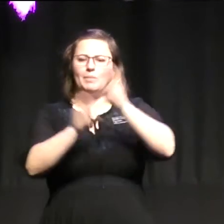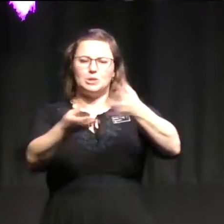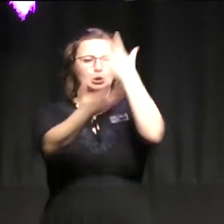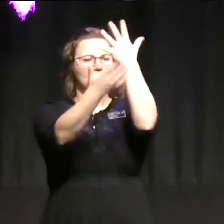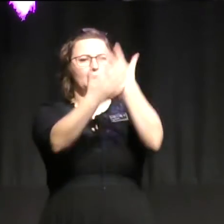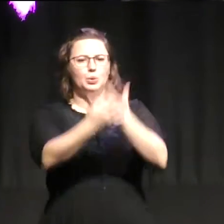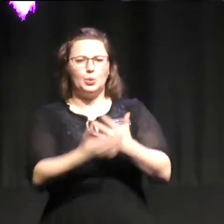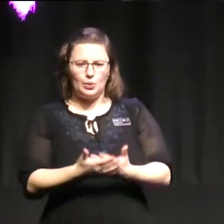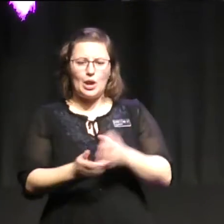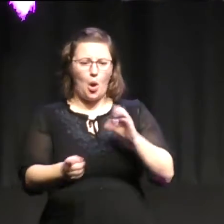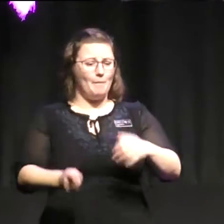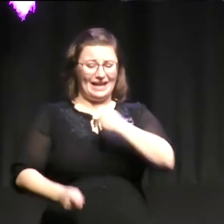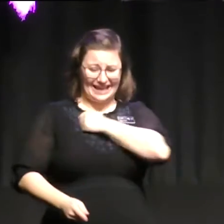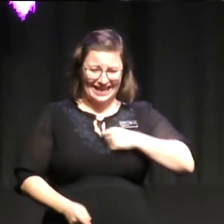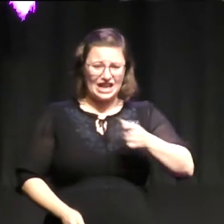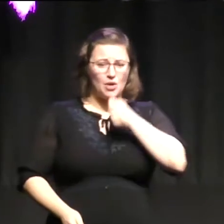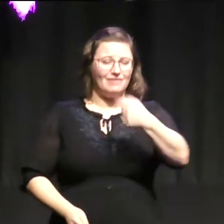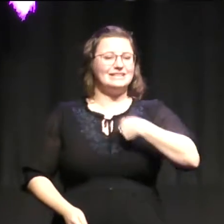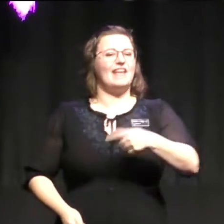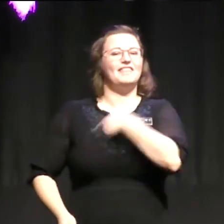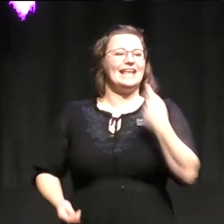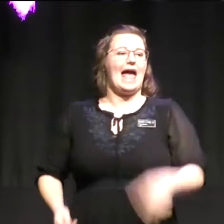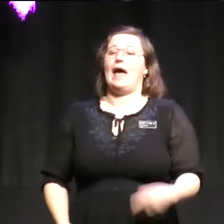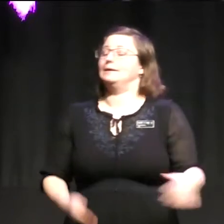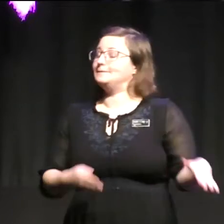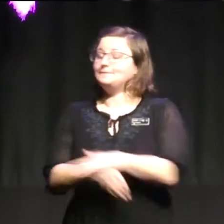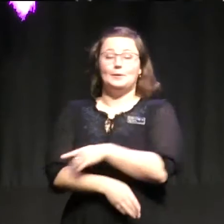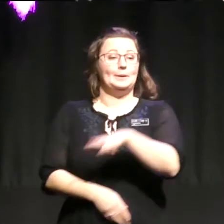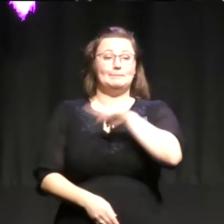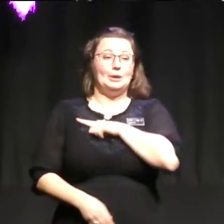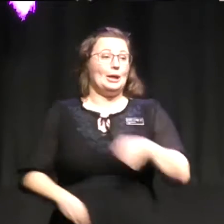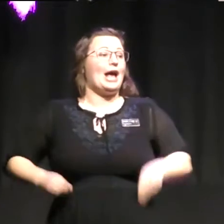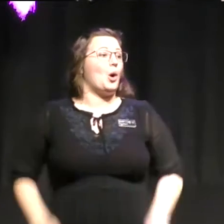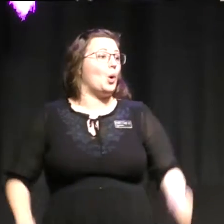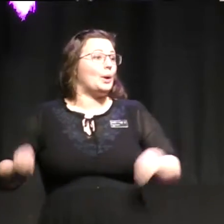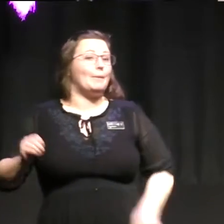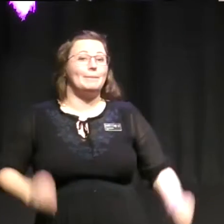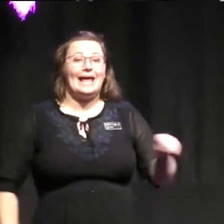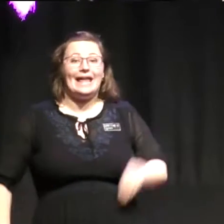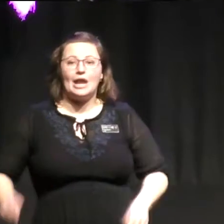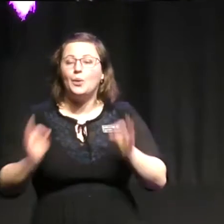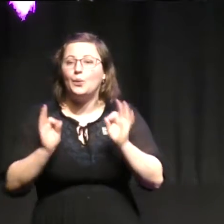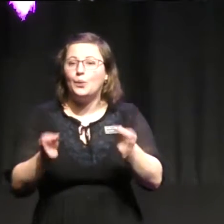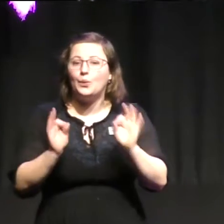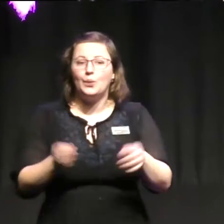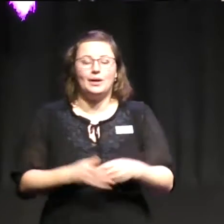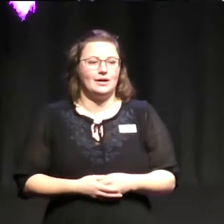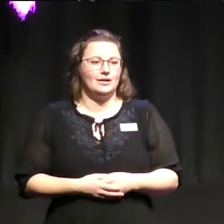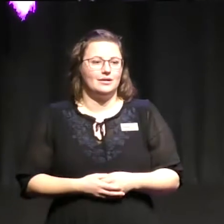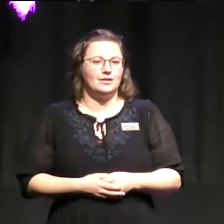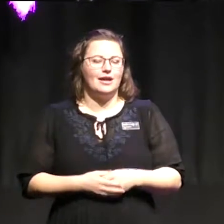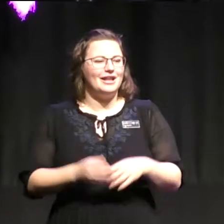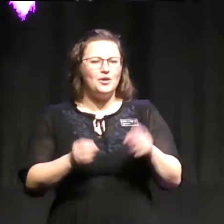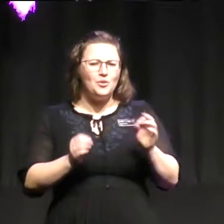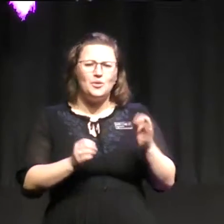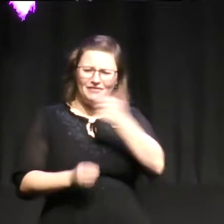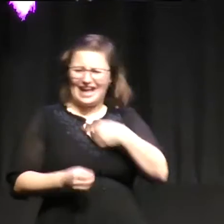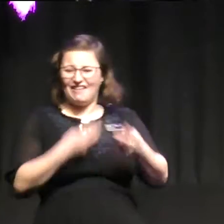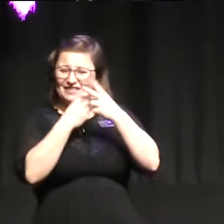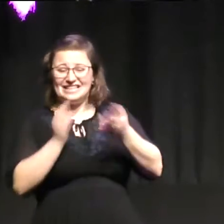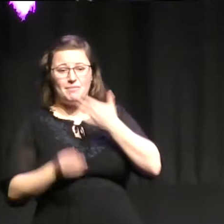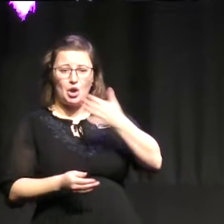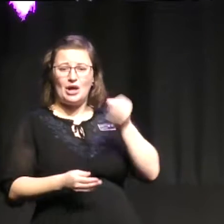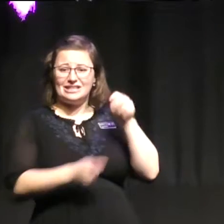they themselves claim that they are extremely corrupt? In showing the good examples that you Good talk about. question, but